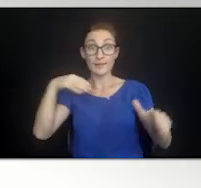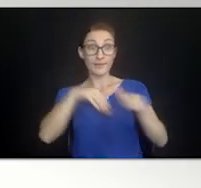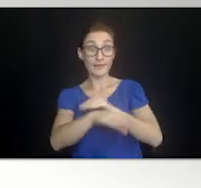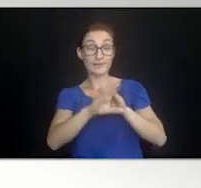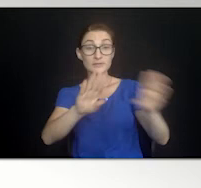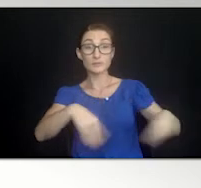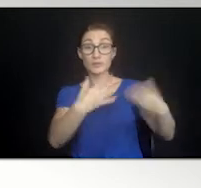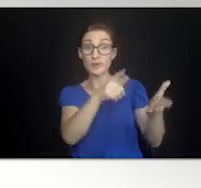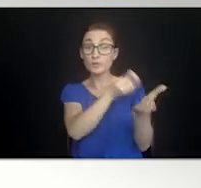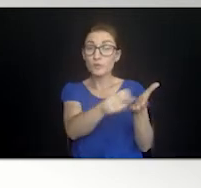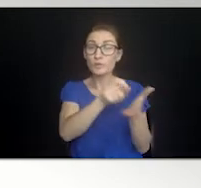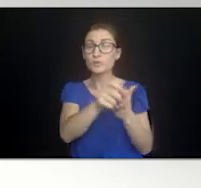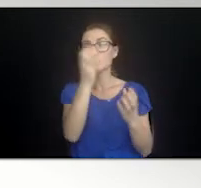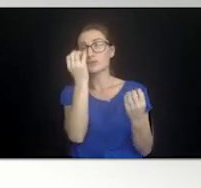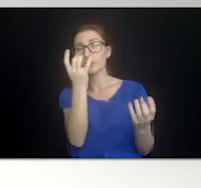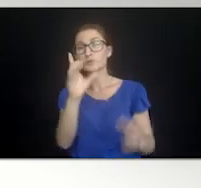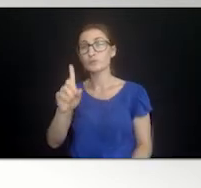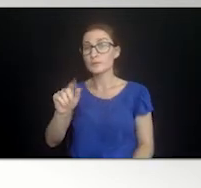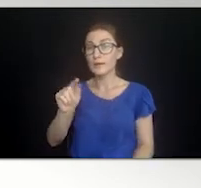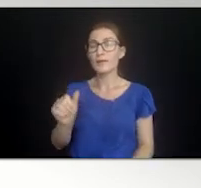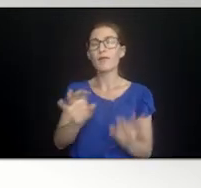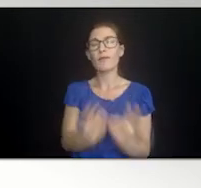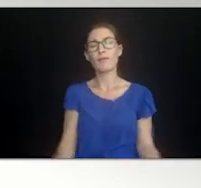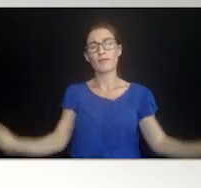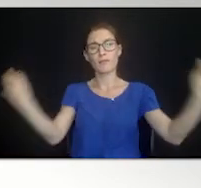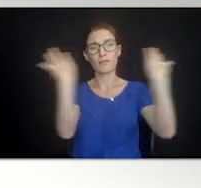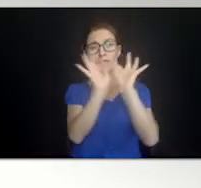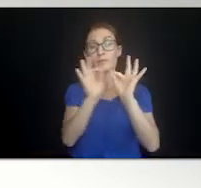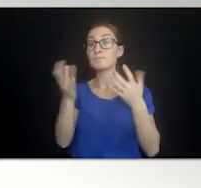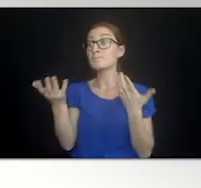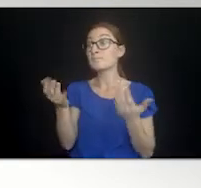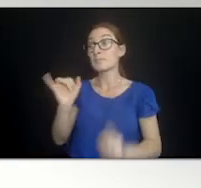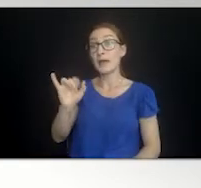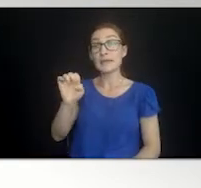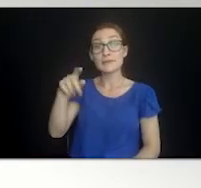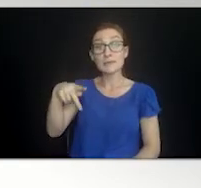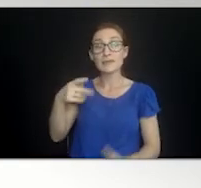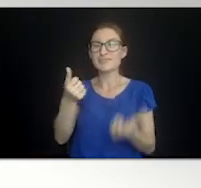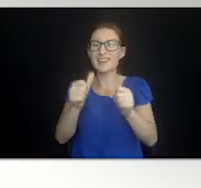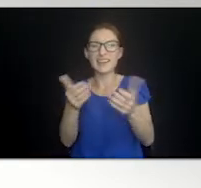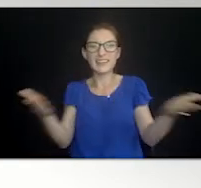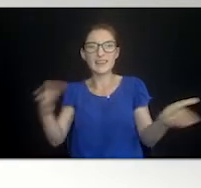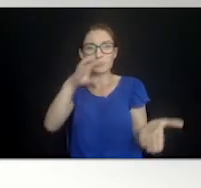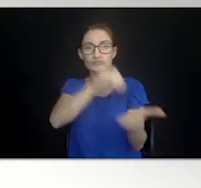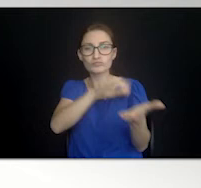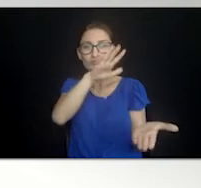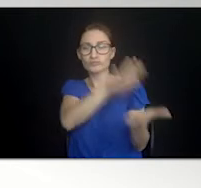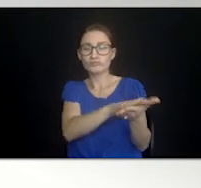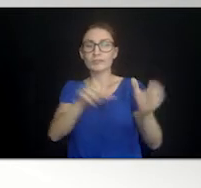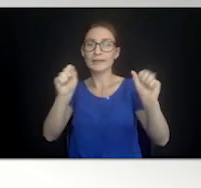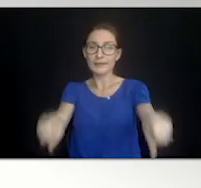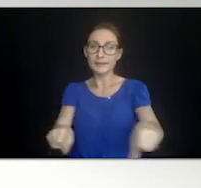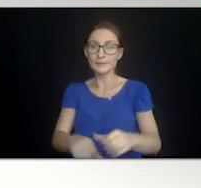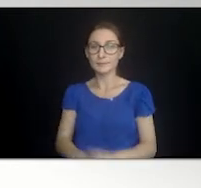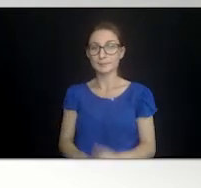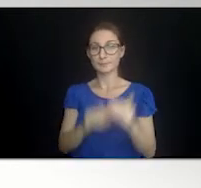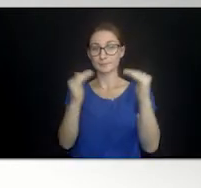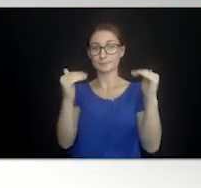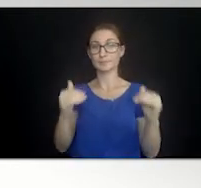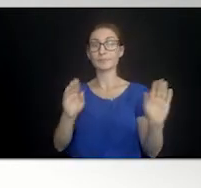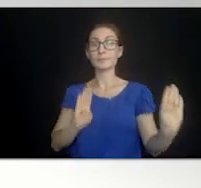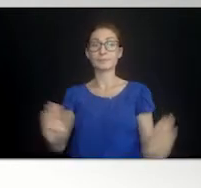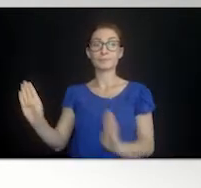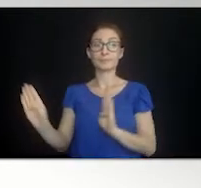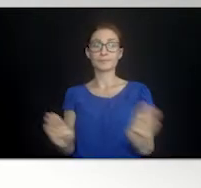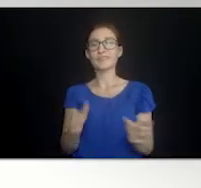them to be able to access and provide notes and information is essential, or even IEPs or, anything like that. Next